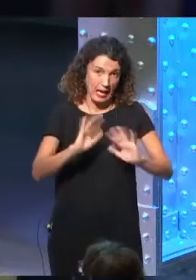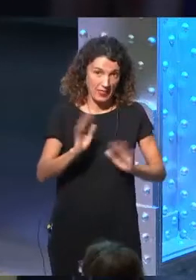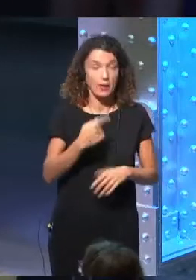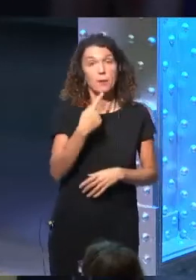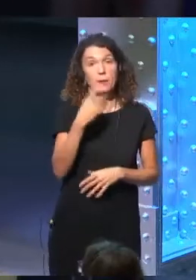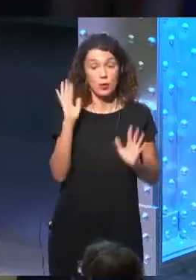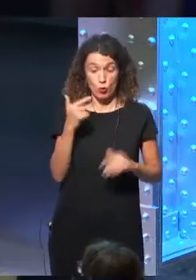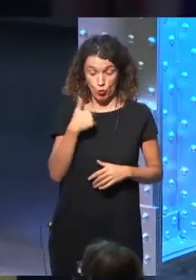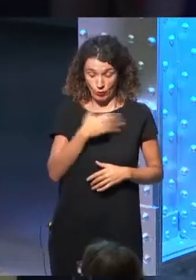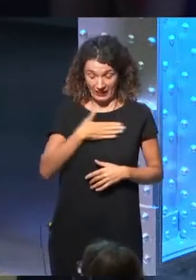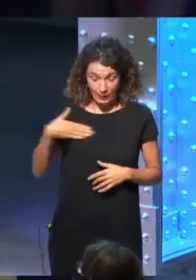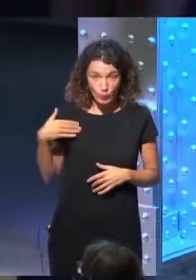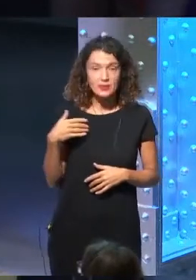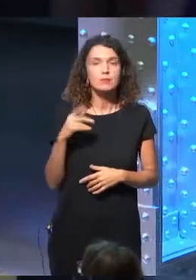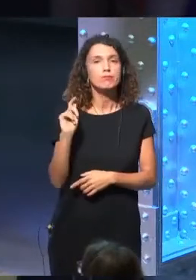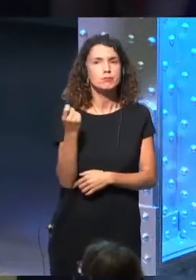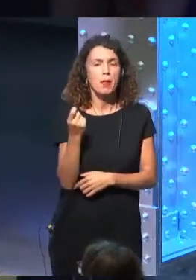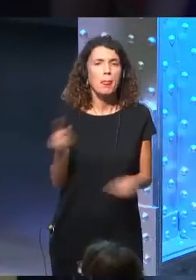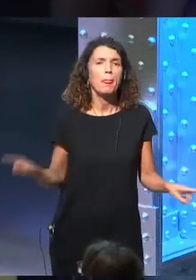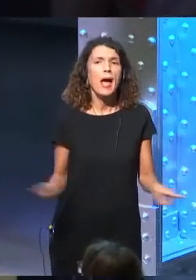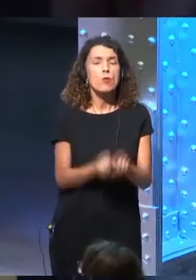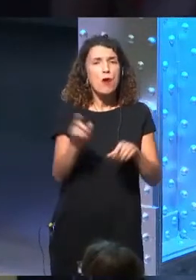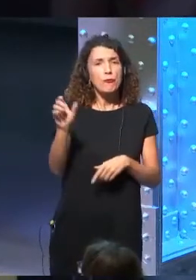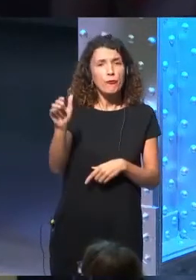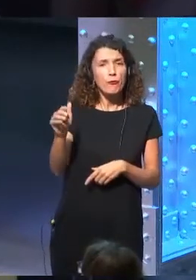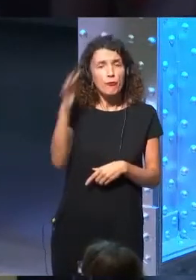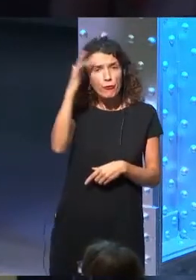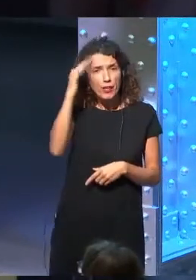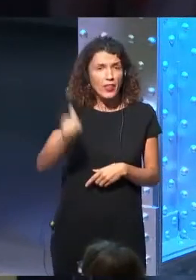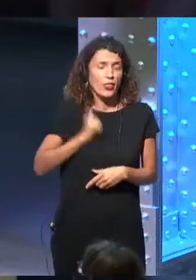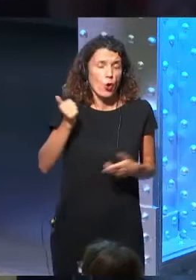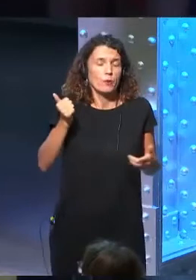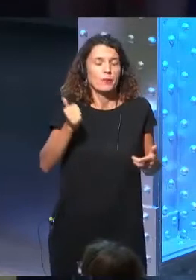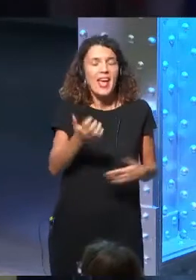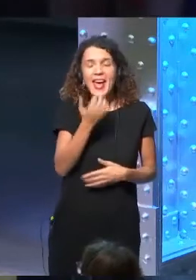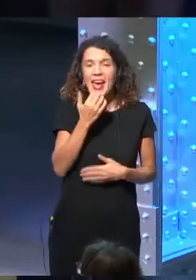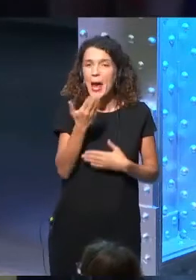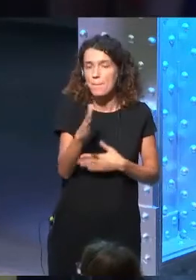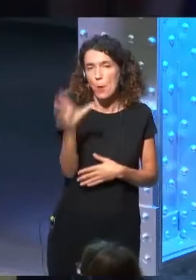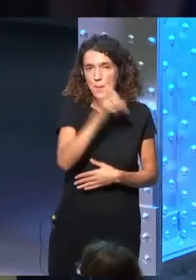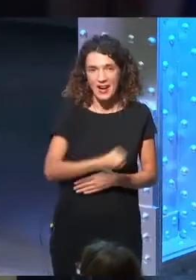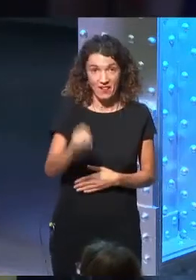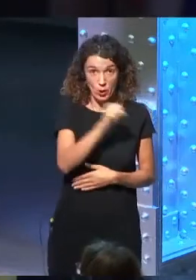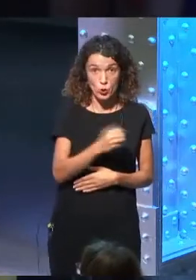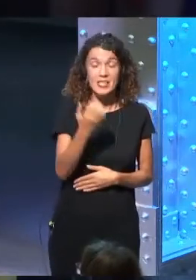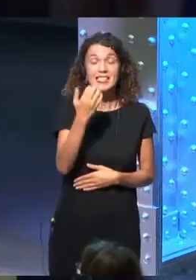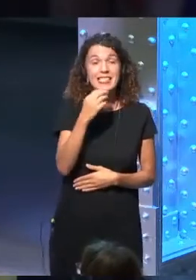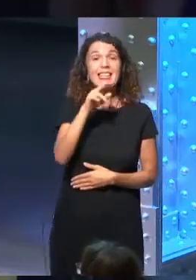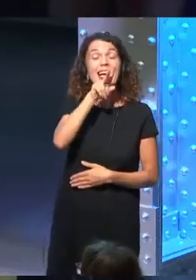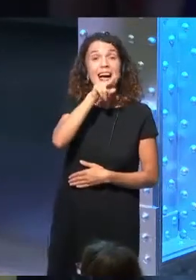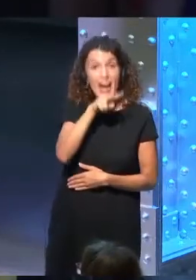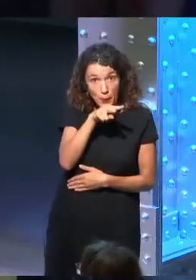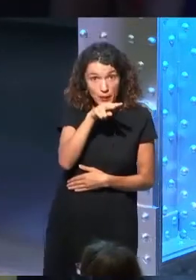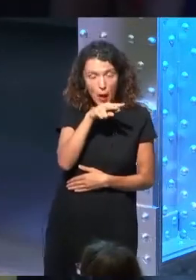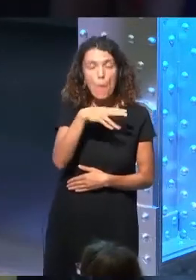be fictional make them a better example. Right? If you speak out, you might be a weak and